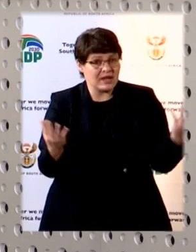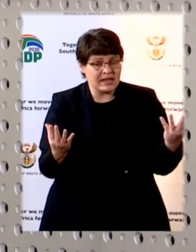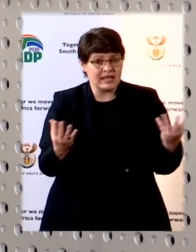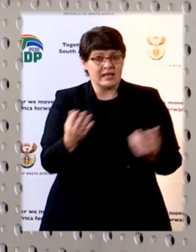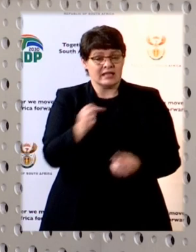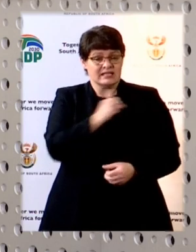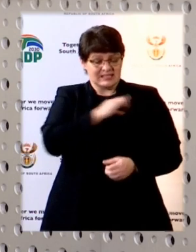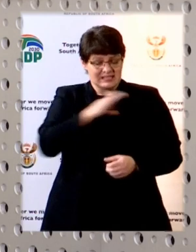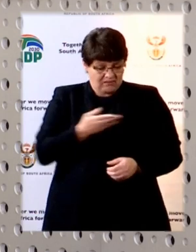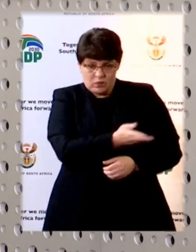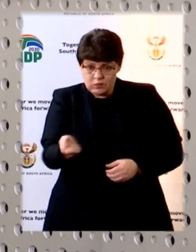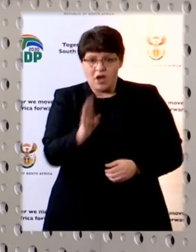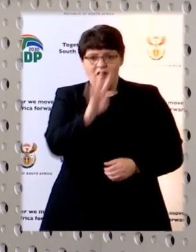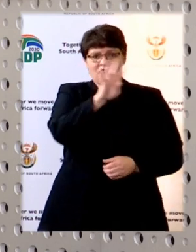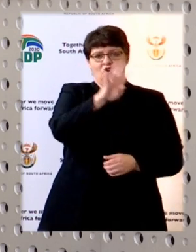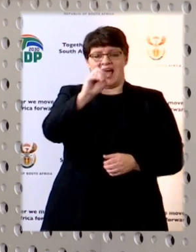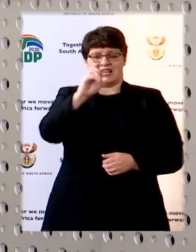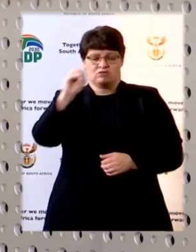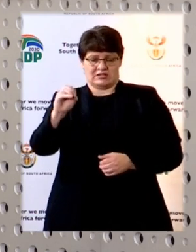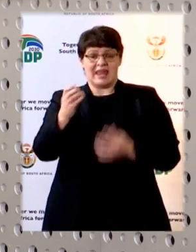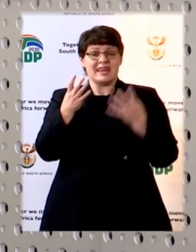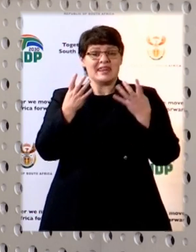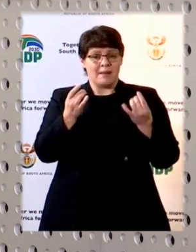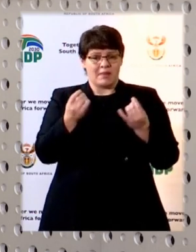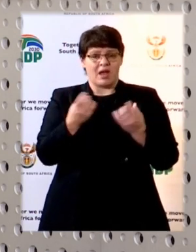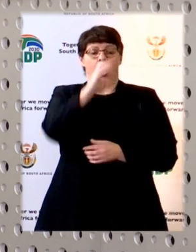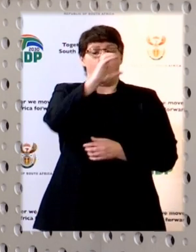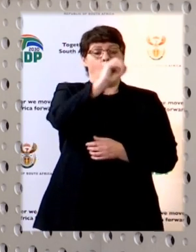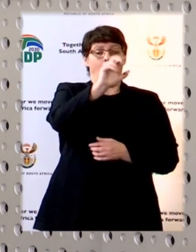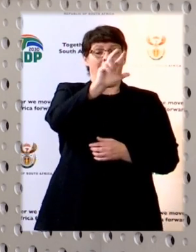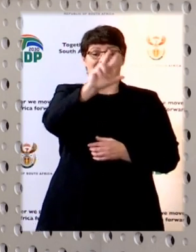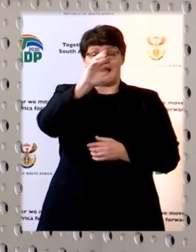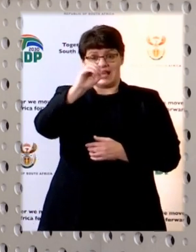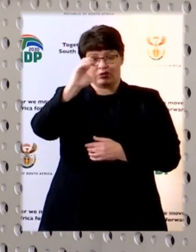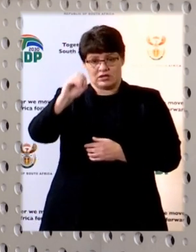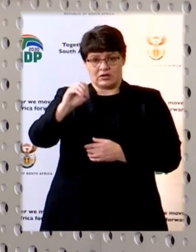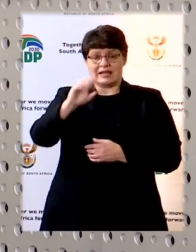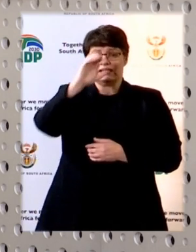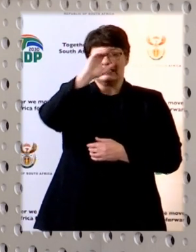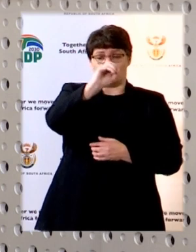400 agents operating the toll-free number